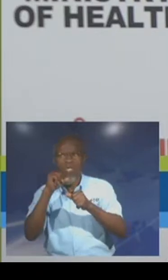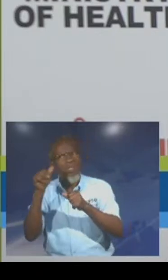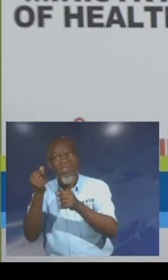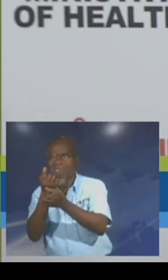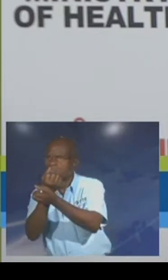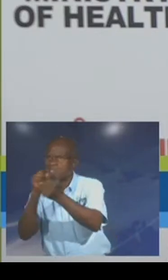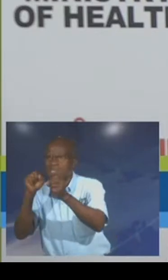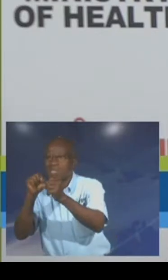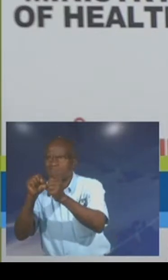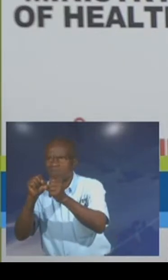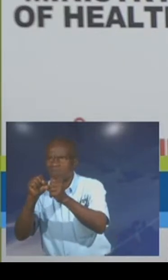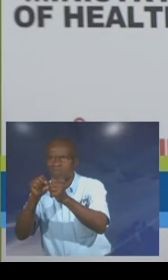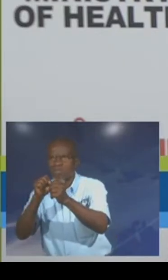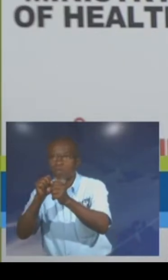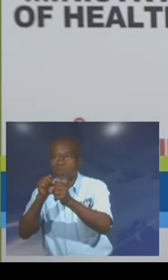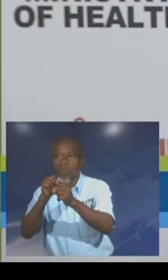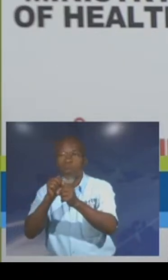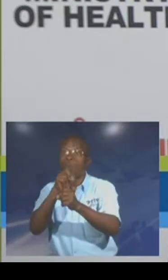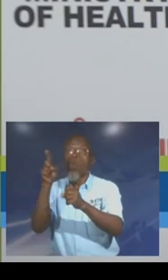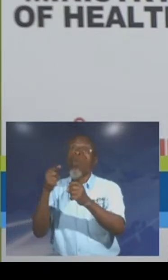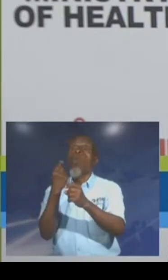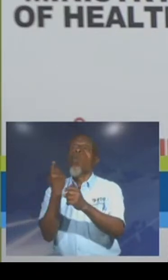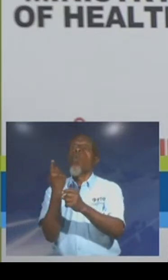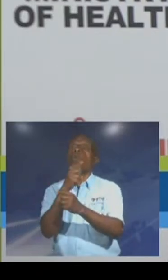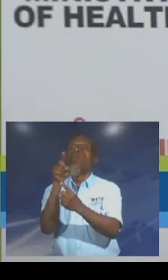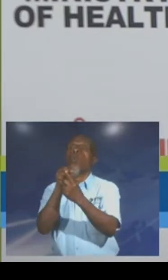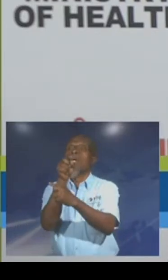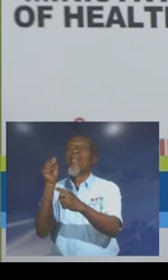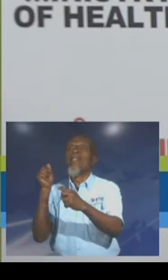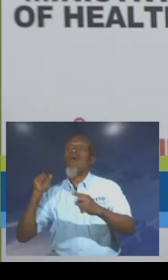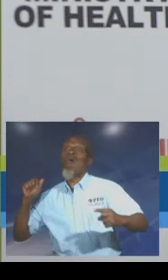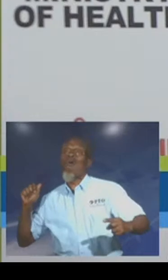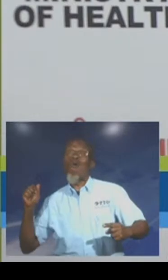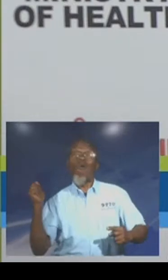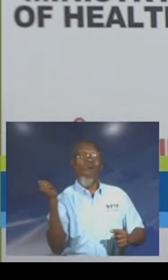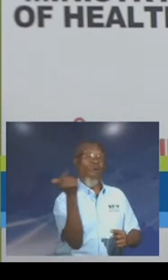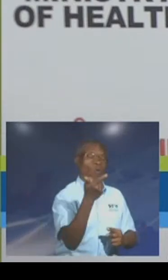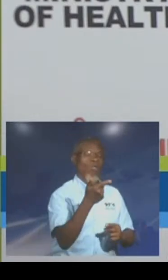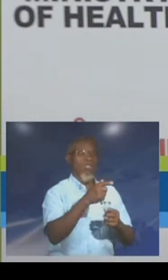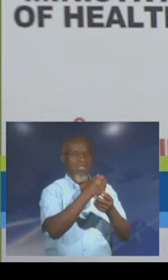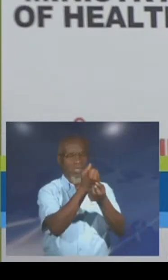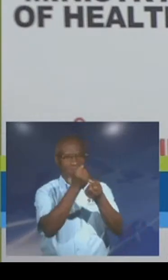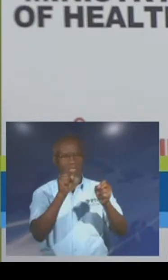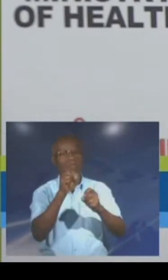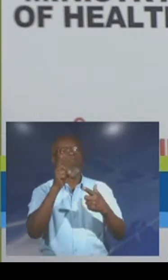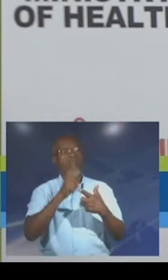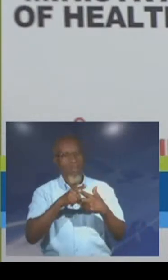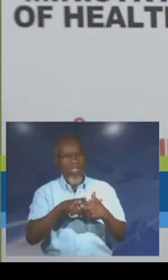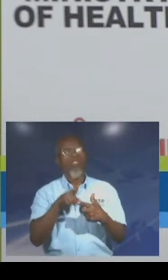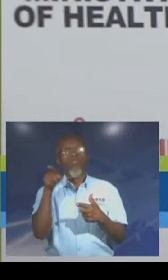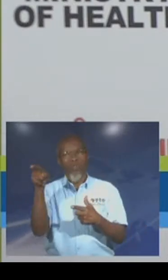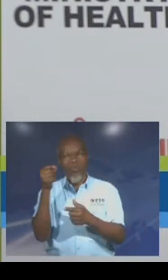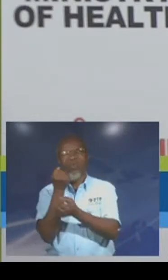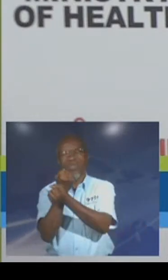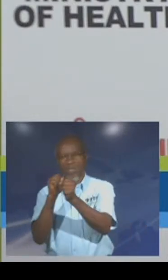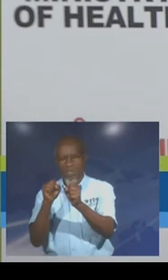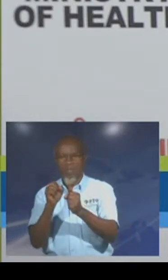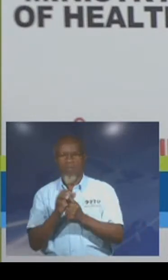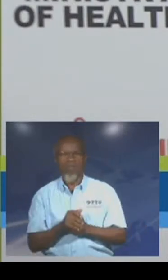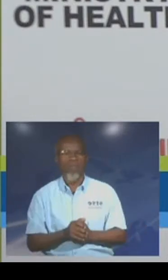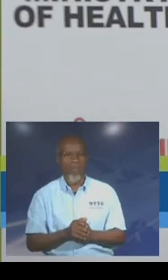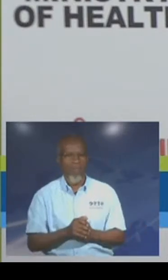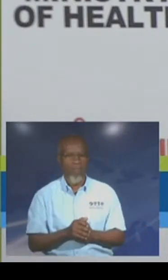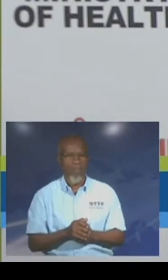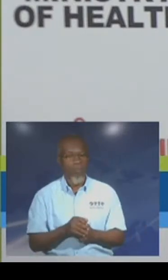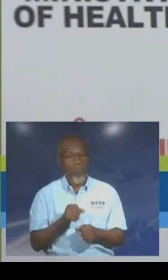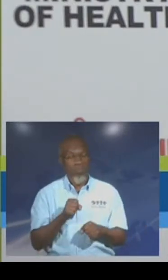this platform to make an appeal that the monkeypox vaccines should